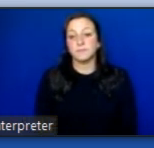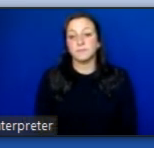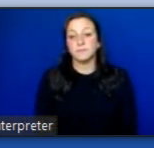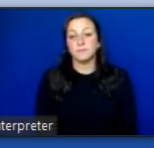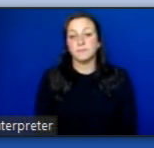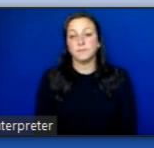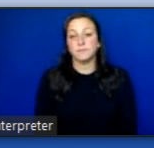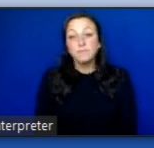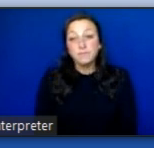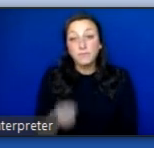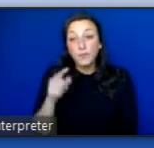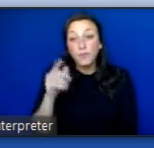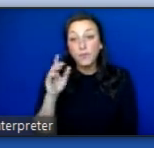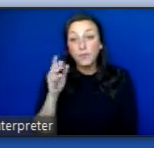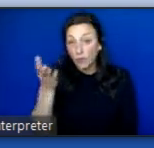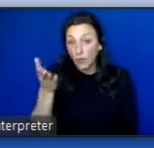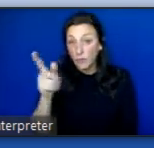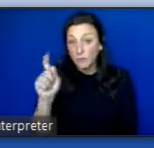Andrea, are you there?